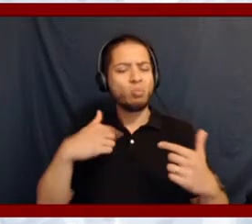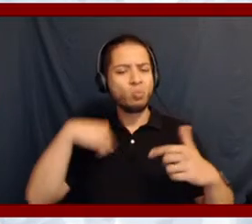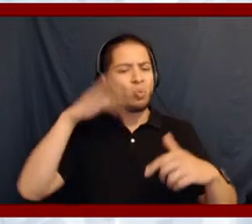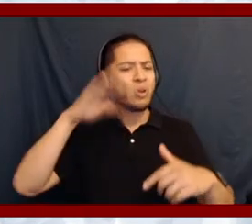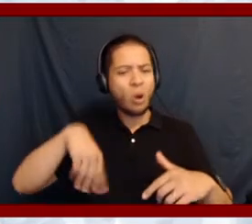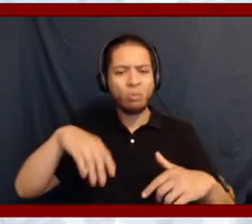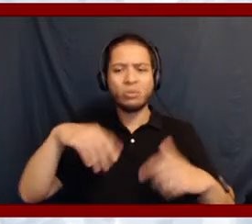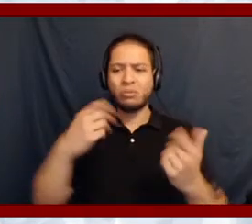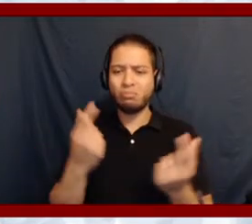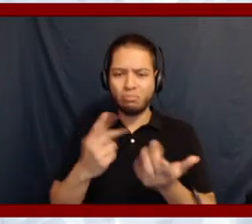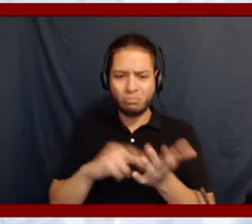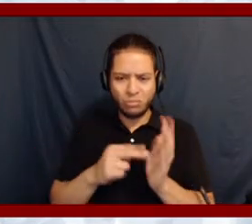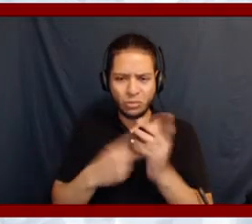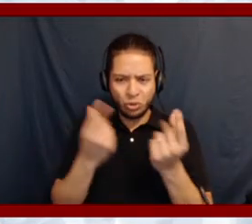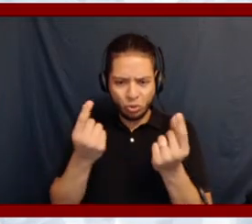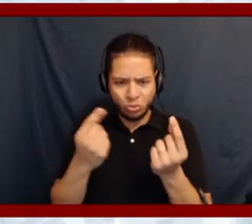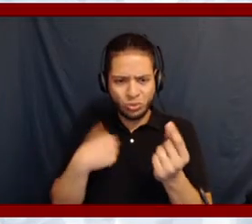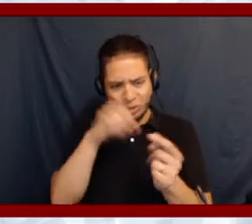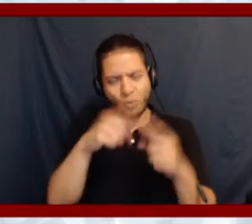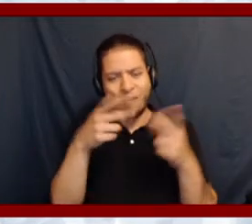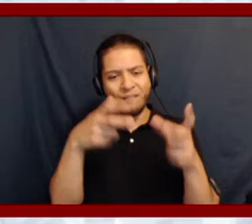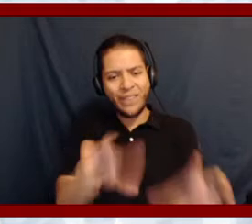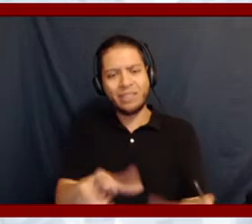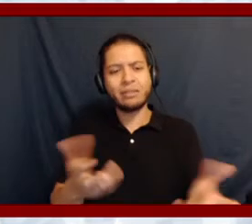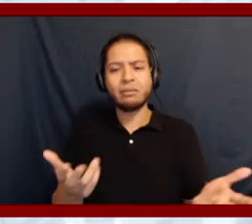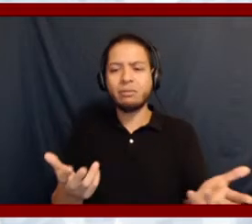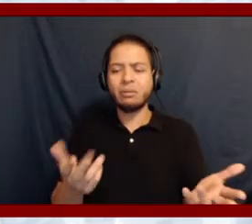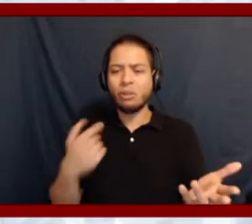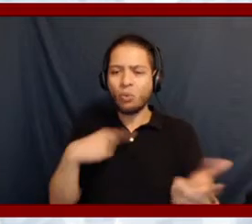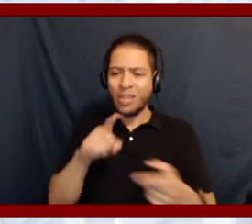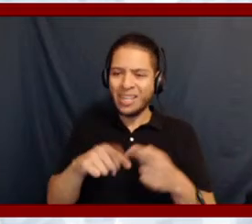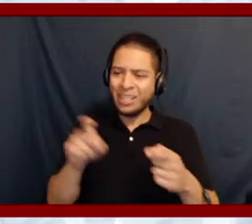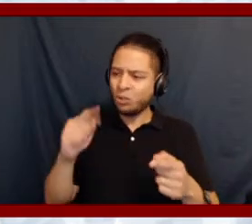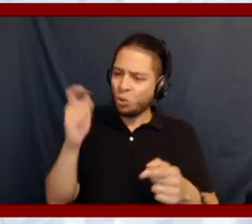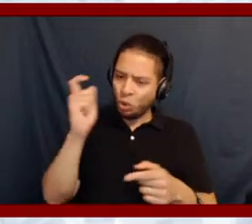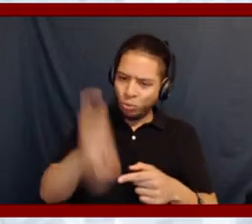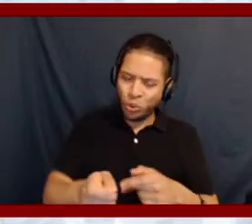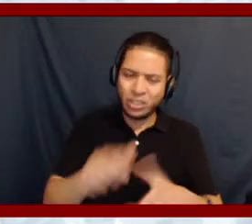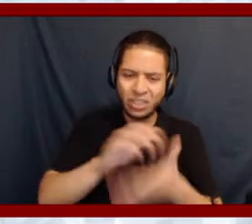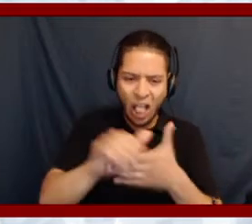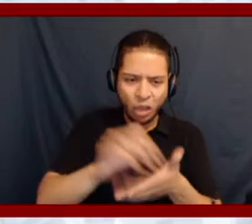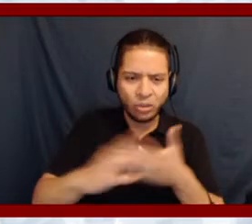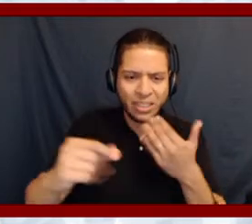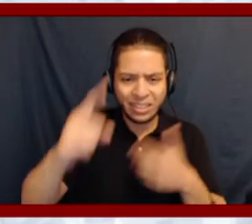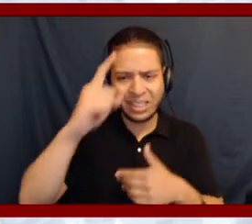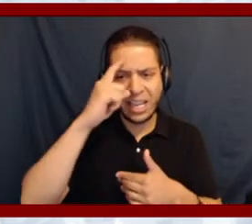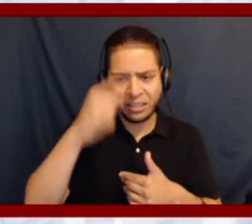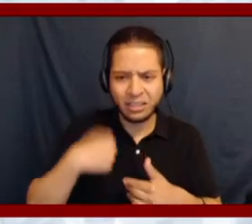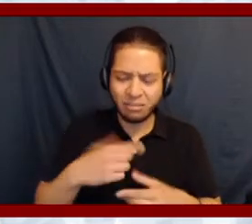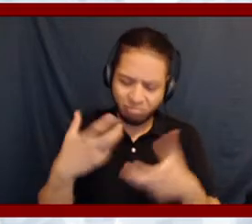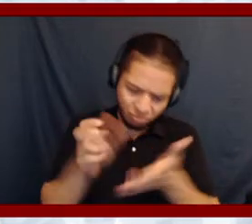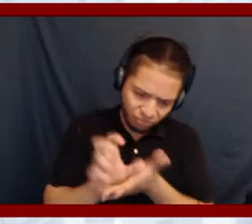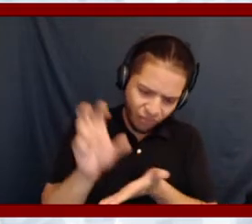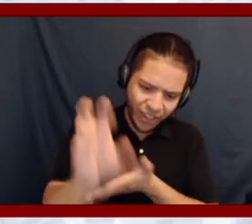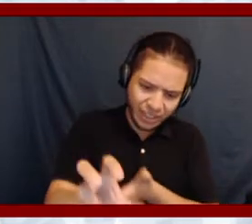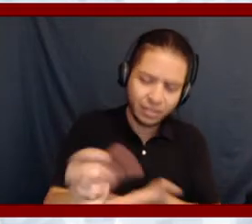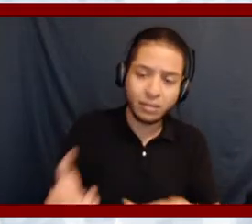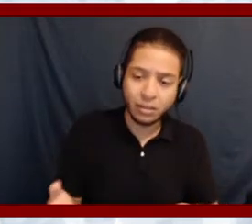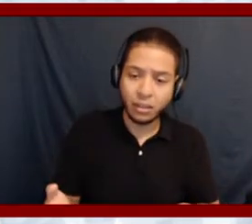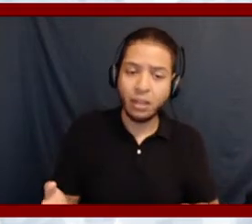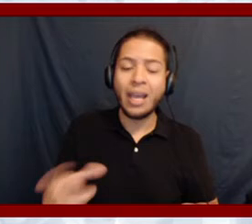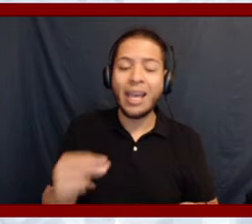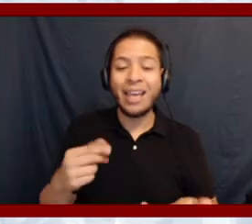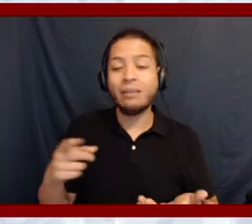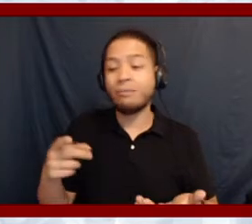invest, put dollars and resources there. And from the institution's level, they have to make a commitment to double down on what they're